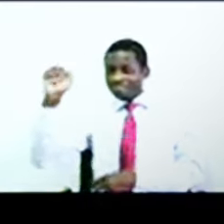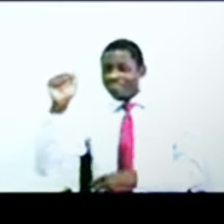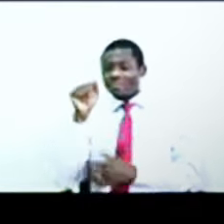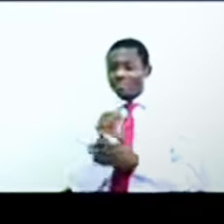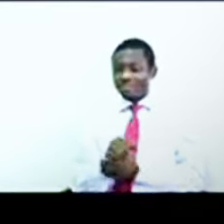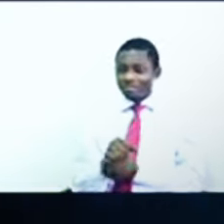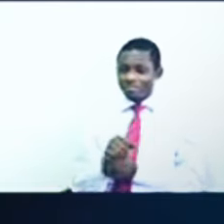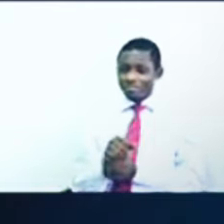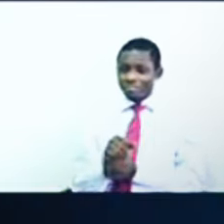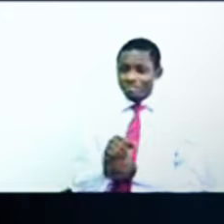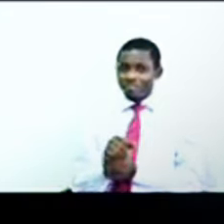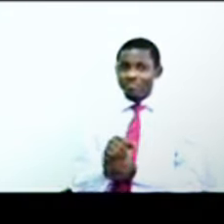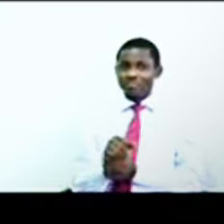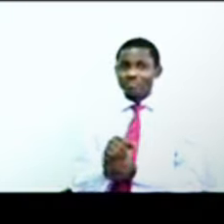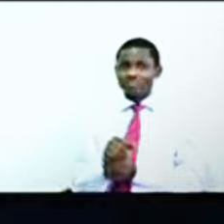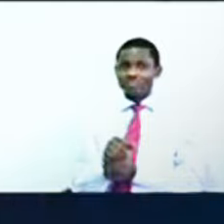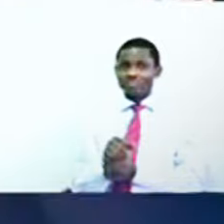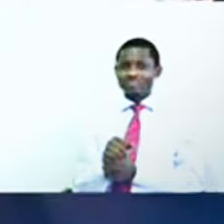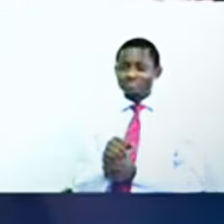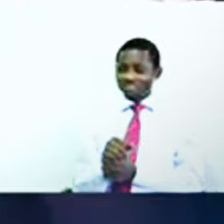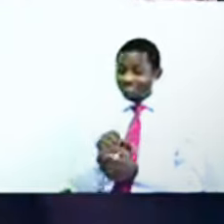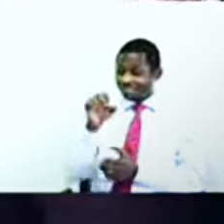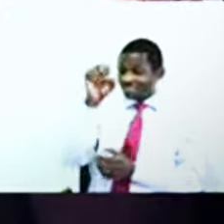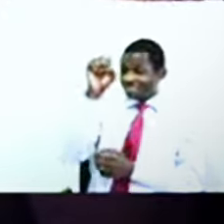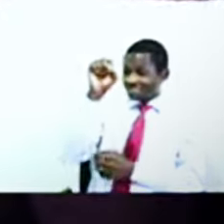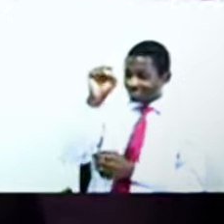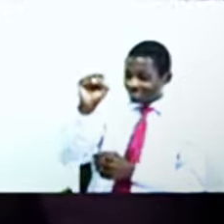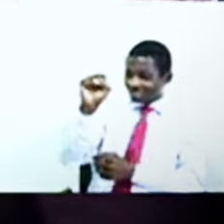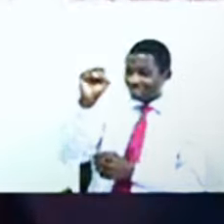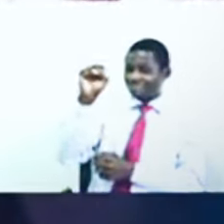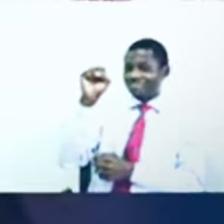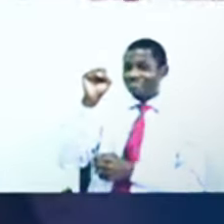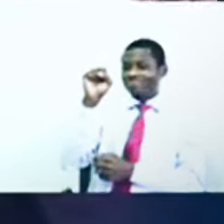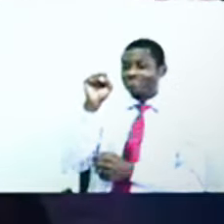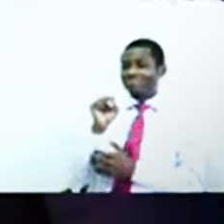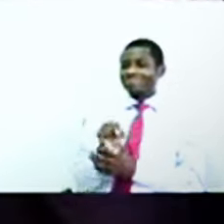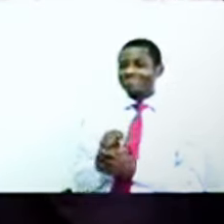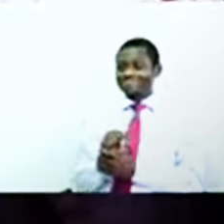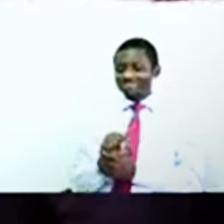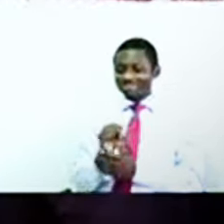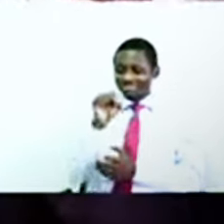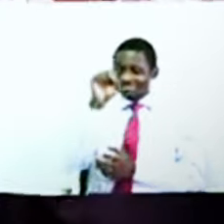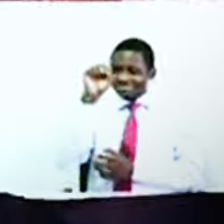Capital S is S. Anna. No, me son, any ba.